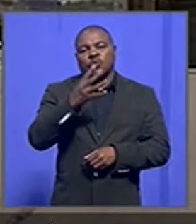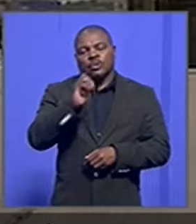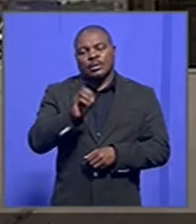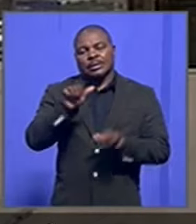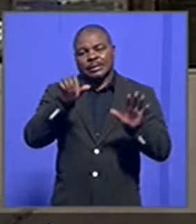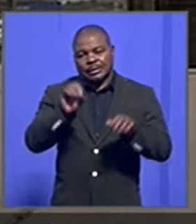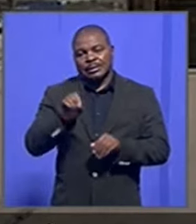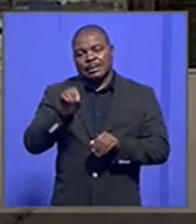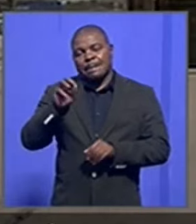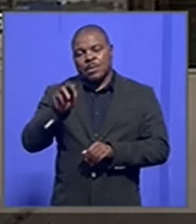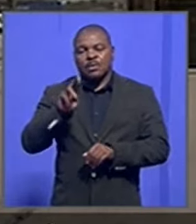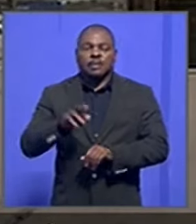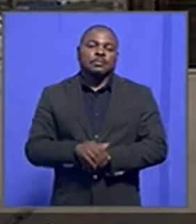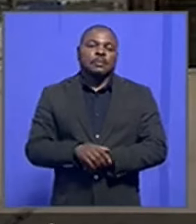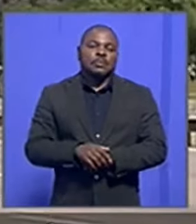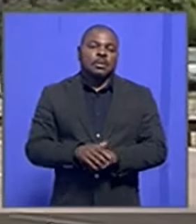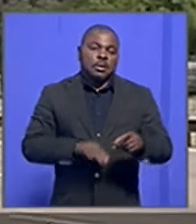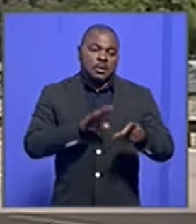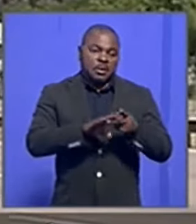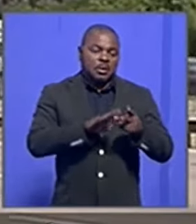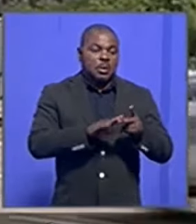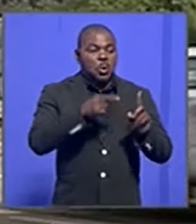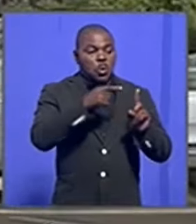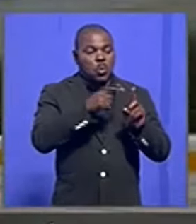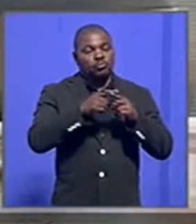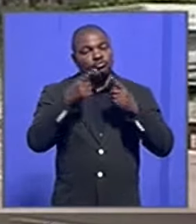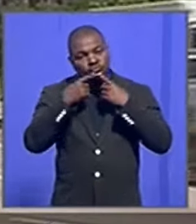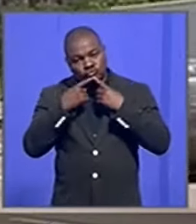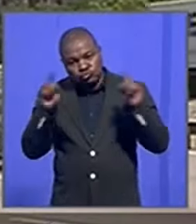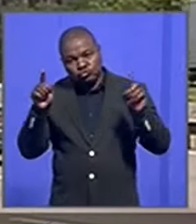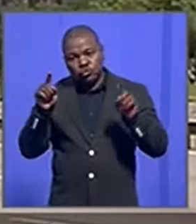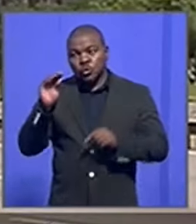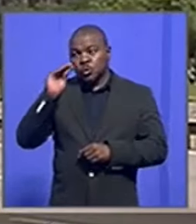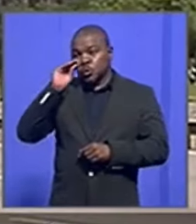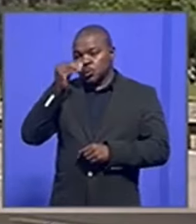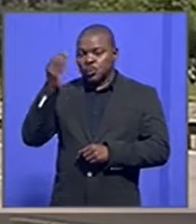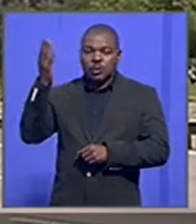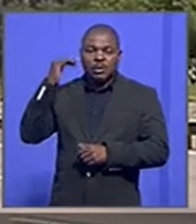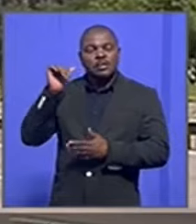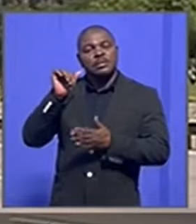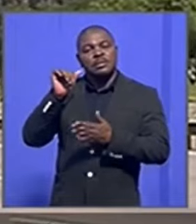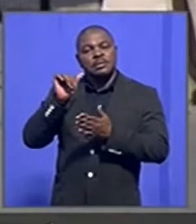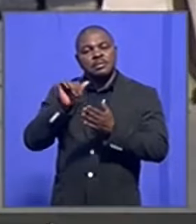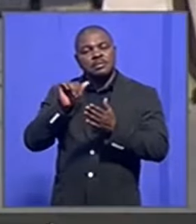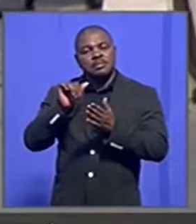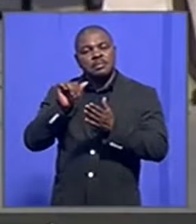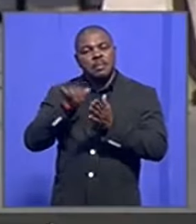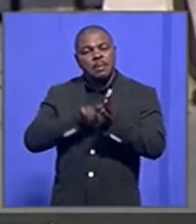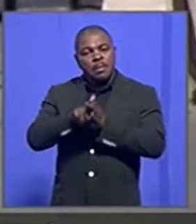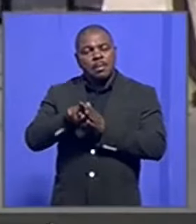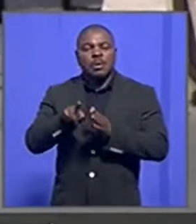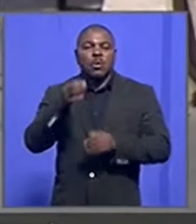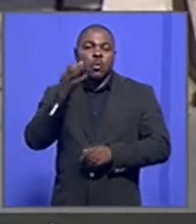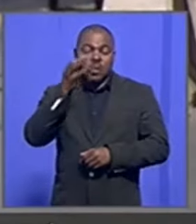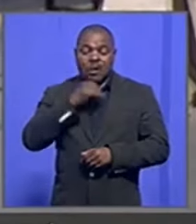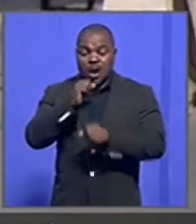546. Maile o ne a bega kwa kopanong ya bobegadikgang beke e e fetileng gore Gauteng ga ena